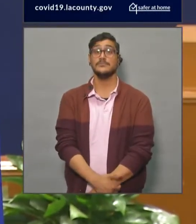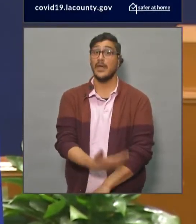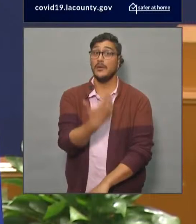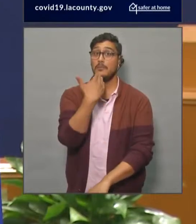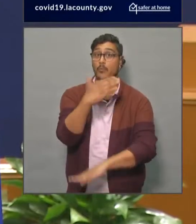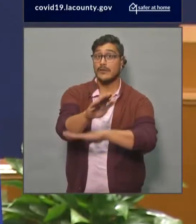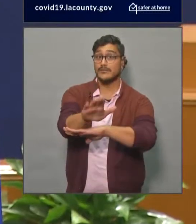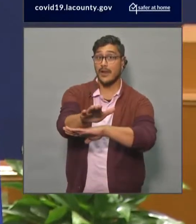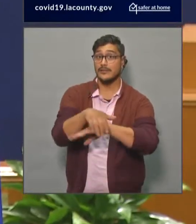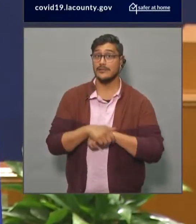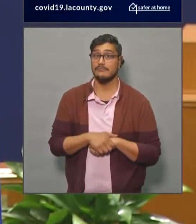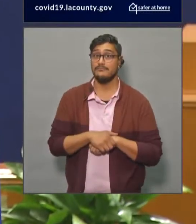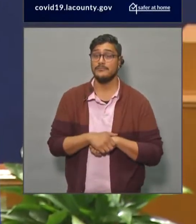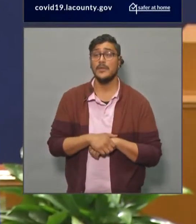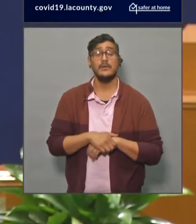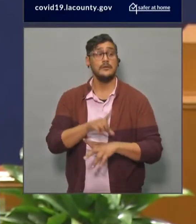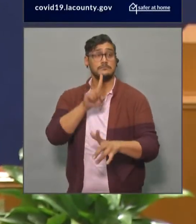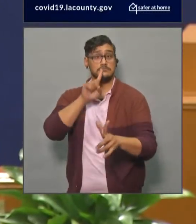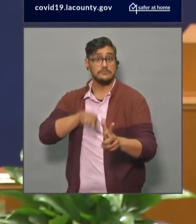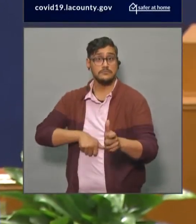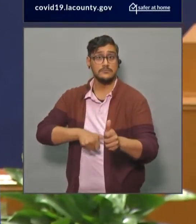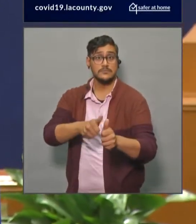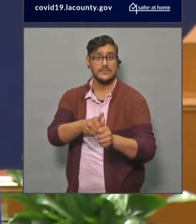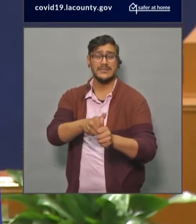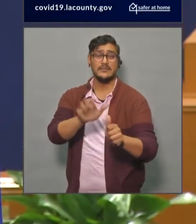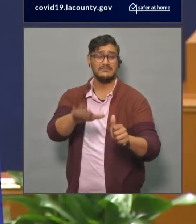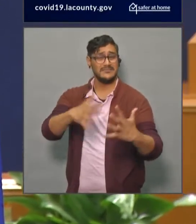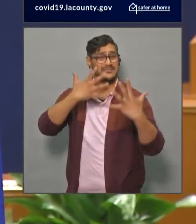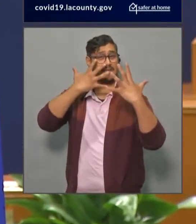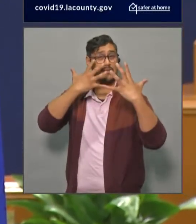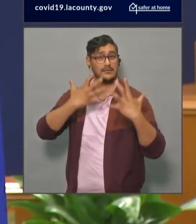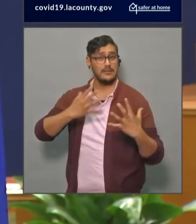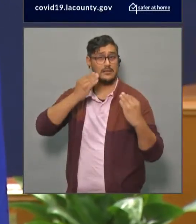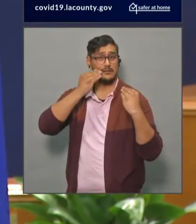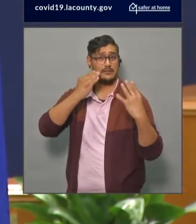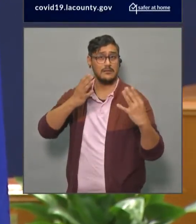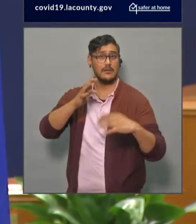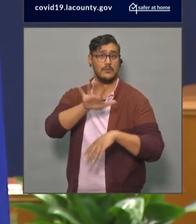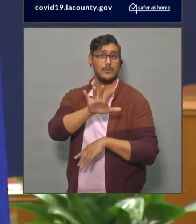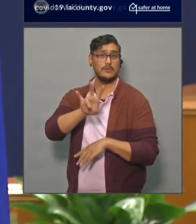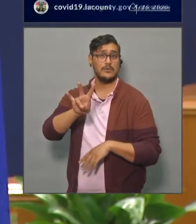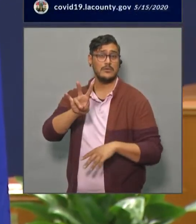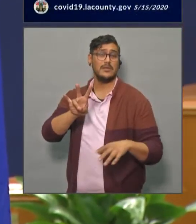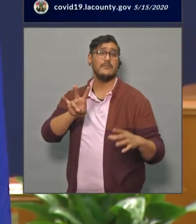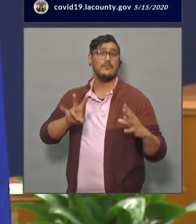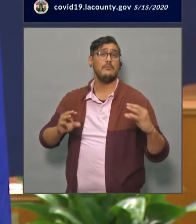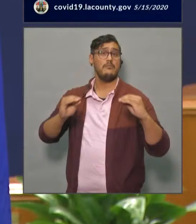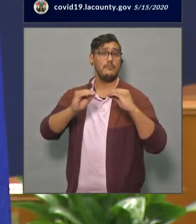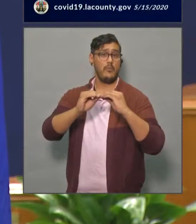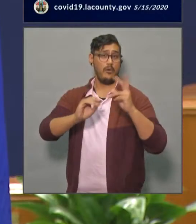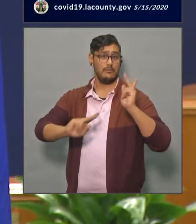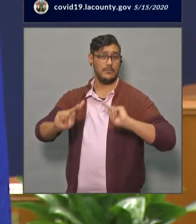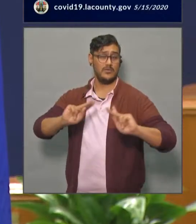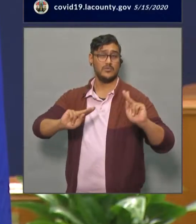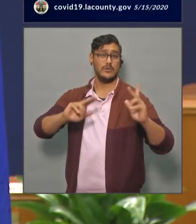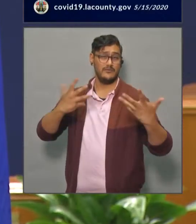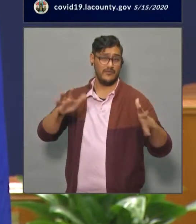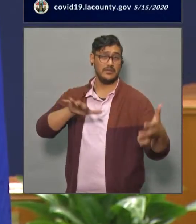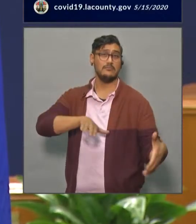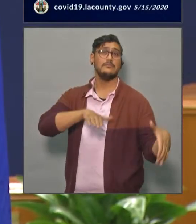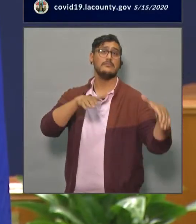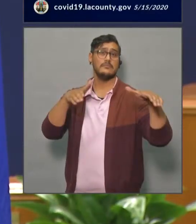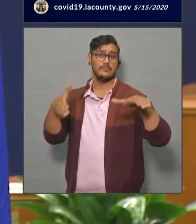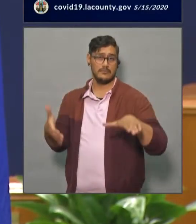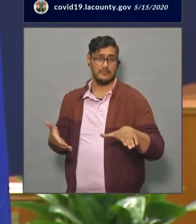Buenas tardes. Para actualizarlos, nos da tristeza informar que 47 personas adicionales han fallecido por causas